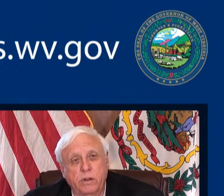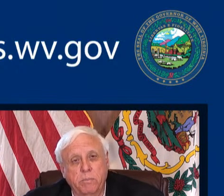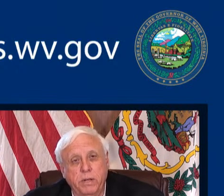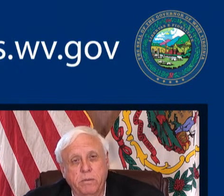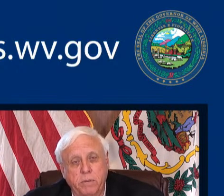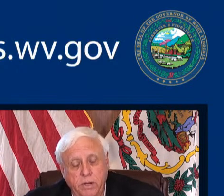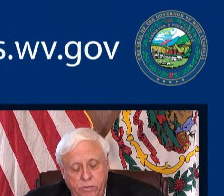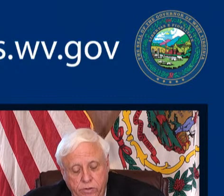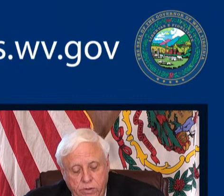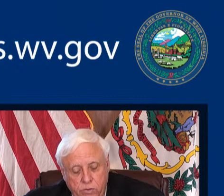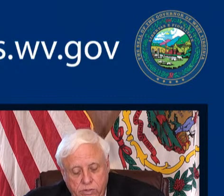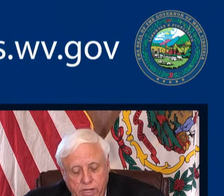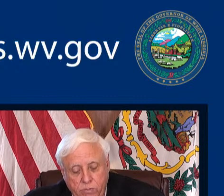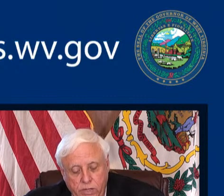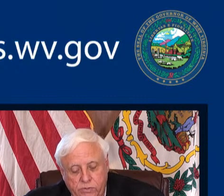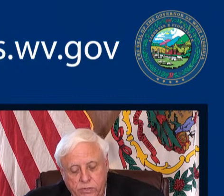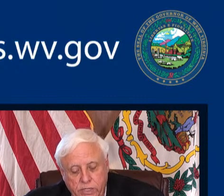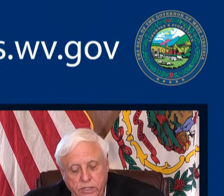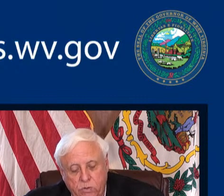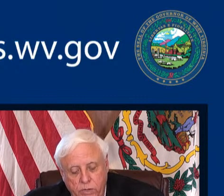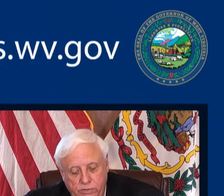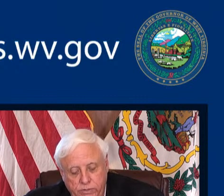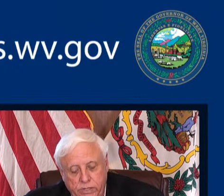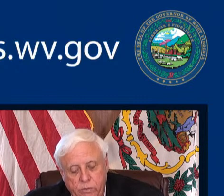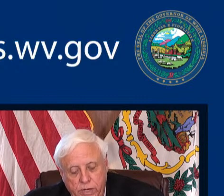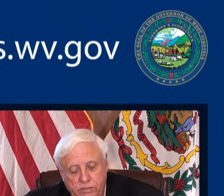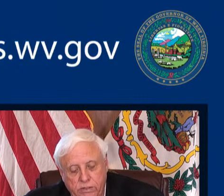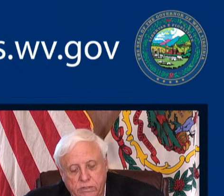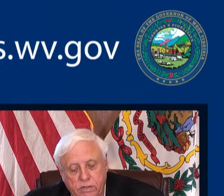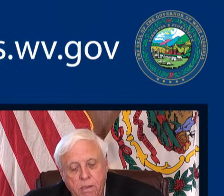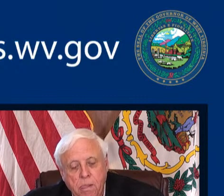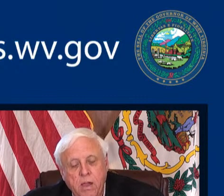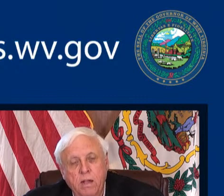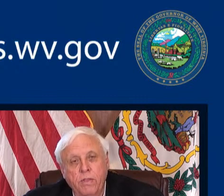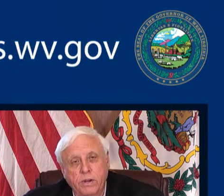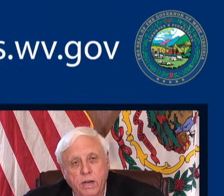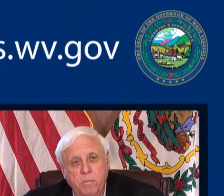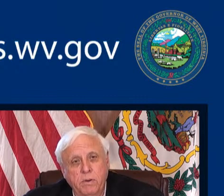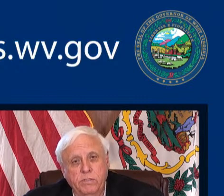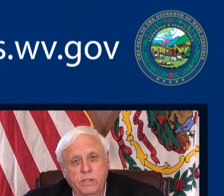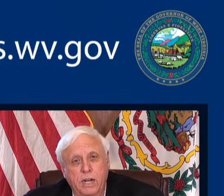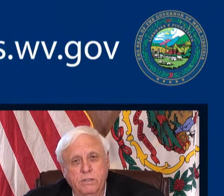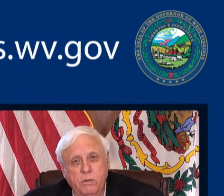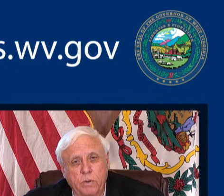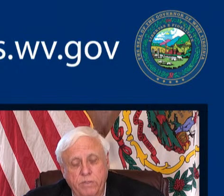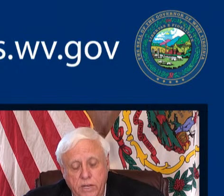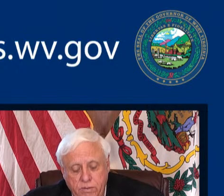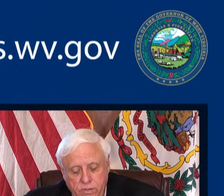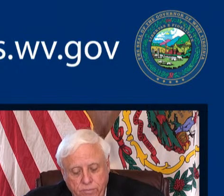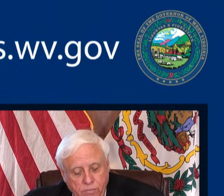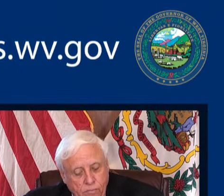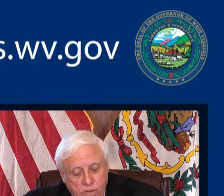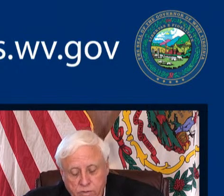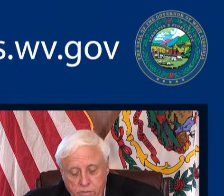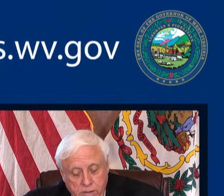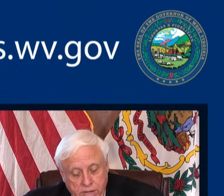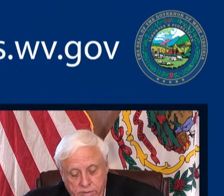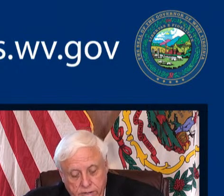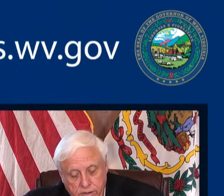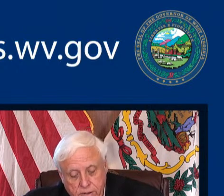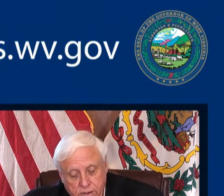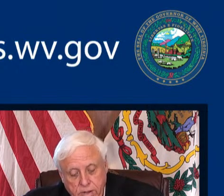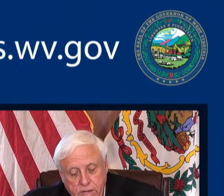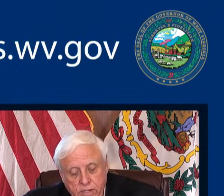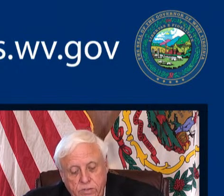doses that have been administered in the state of West Virginia to West Virginia residents, the number of shots that we've given, it's